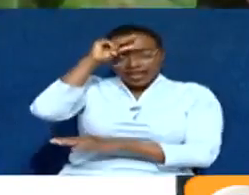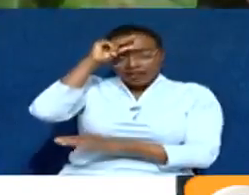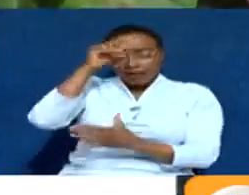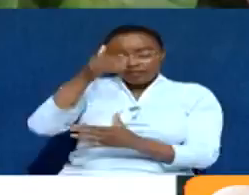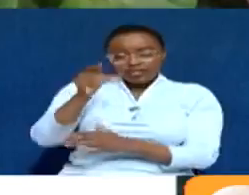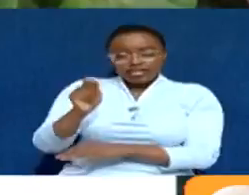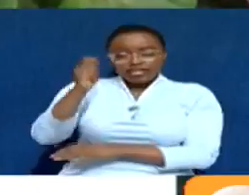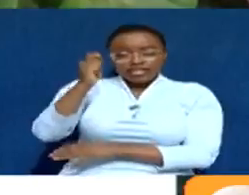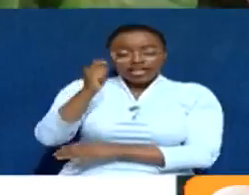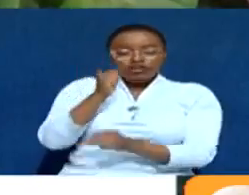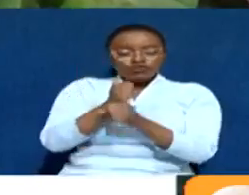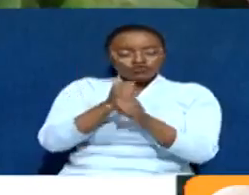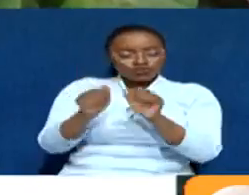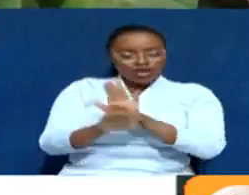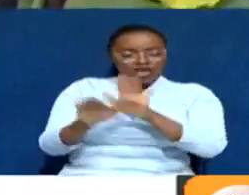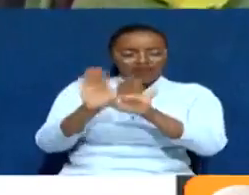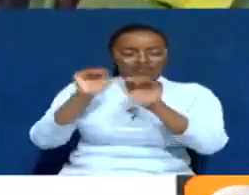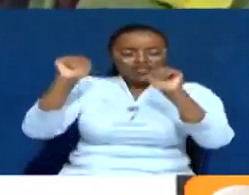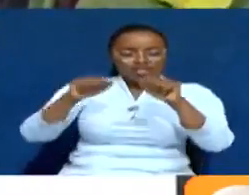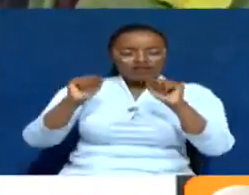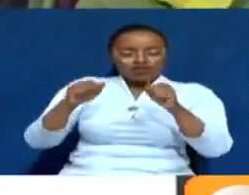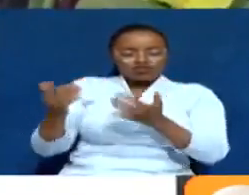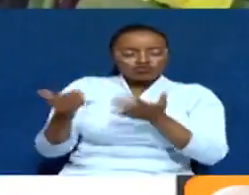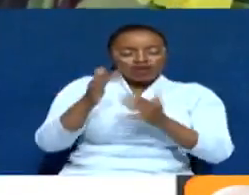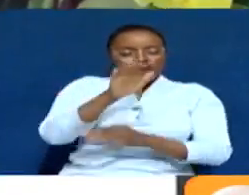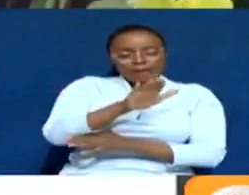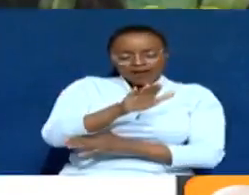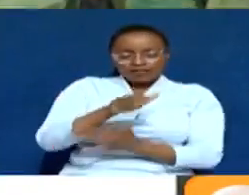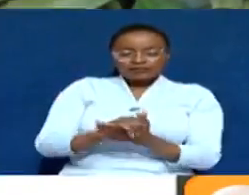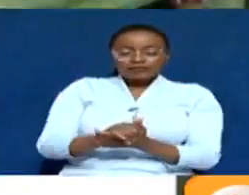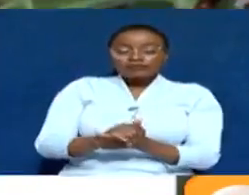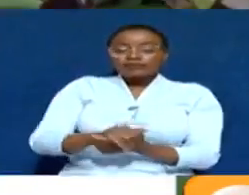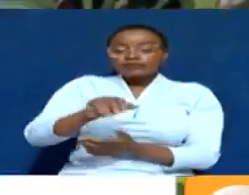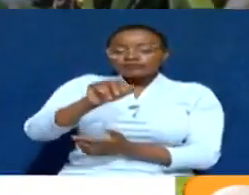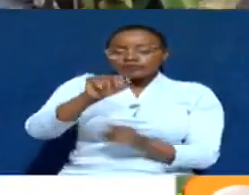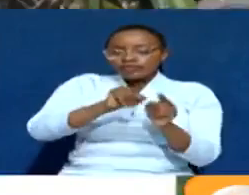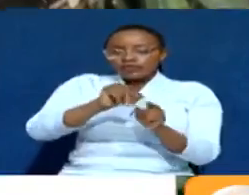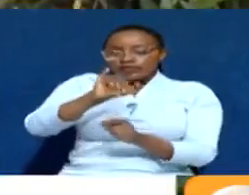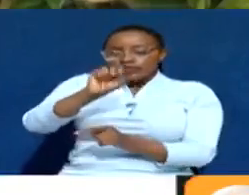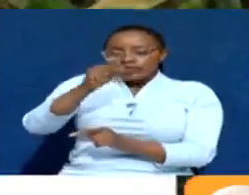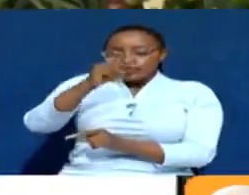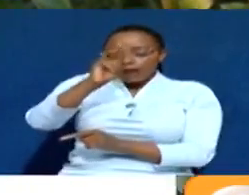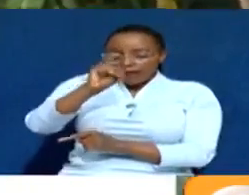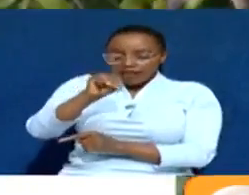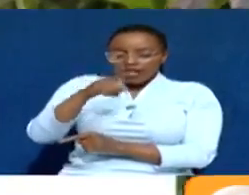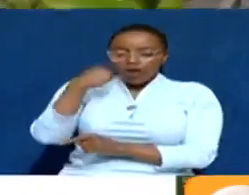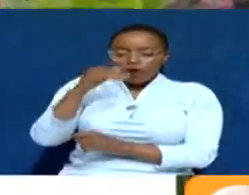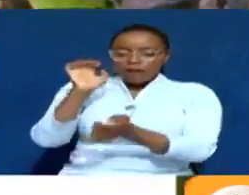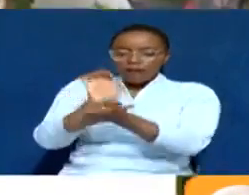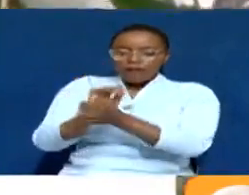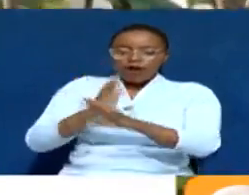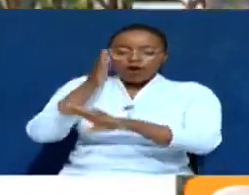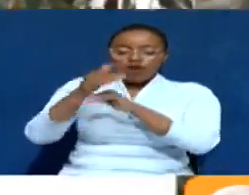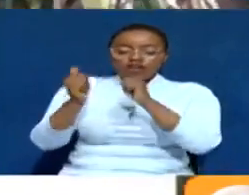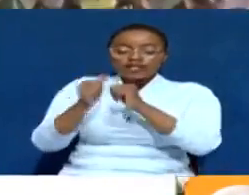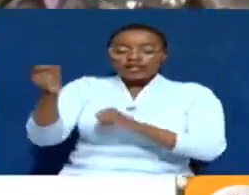Kenya wafanye bidii Sagafu arege nyumbani. Ishmael Kelvin Gdhinji is one of the Kenyans who are said to have been jailed for more